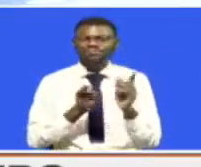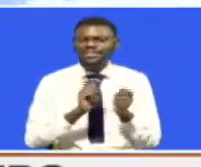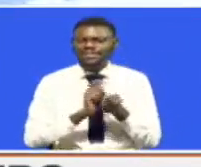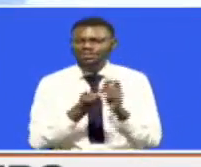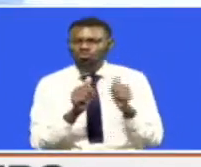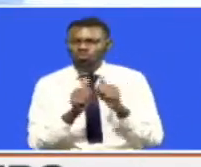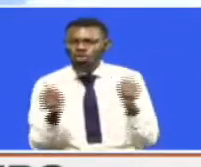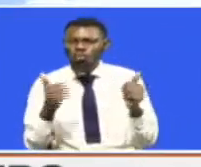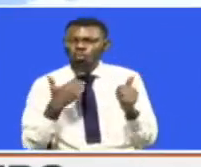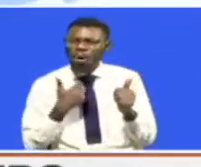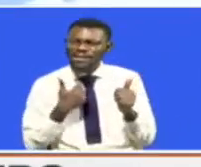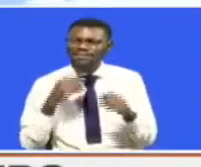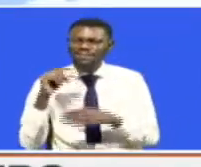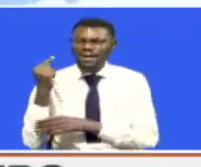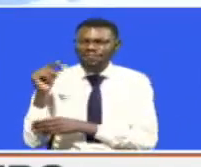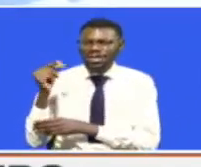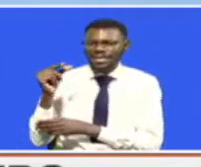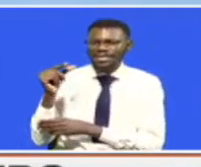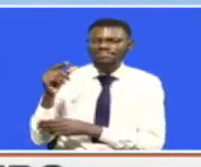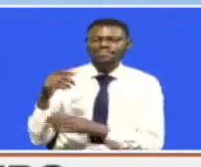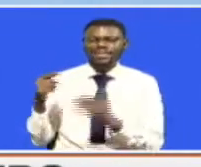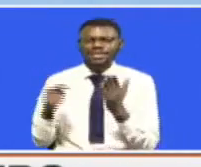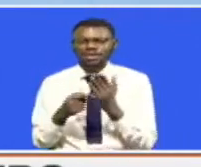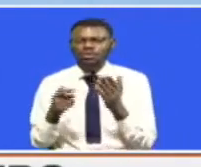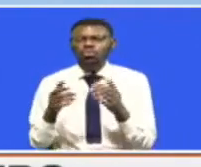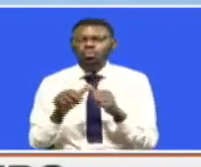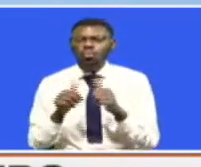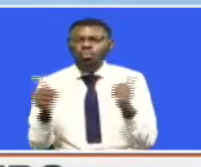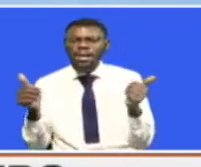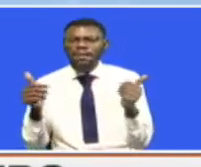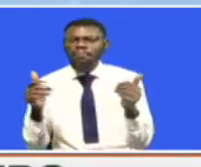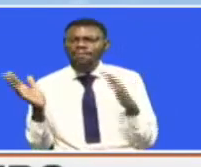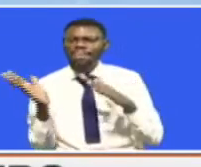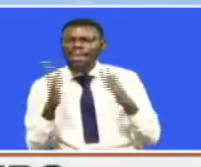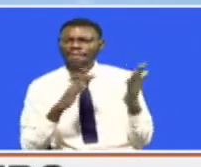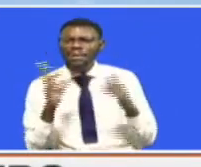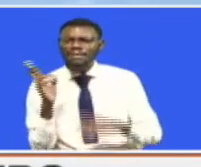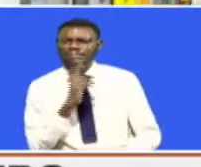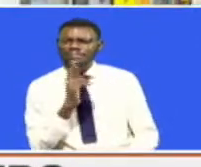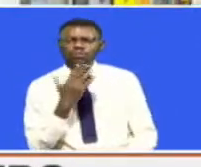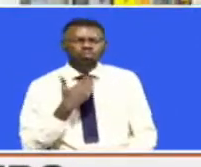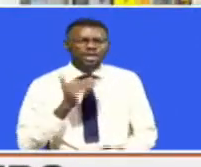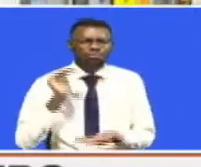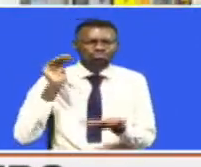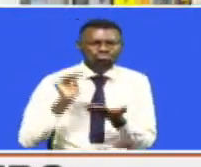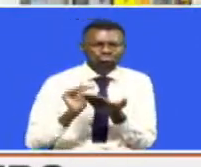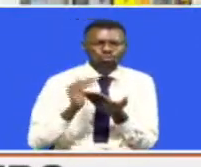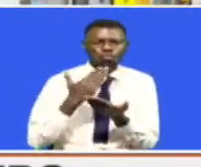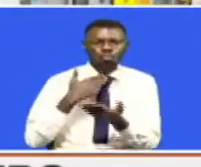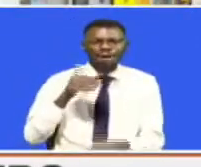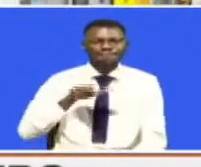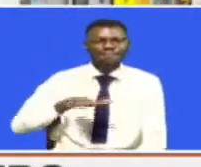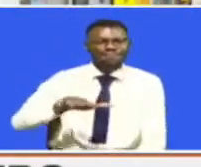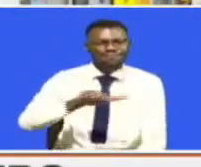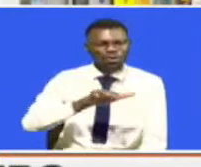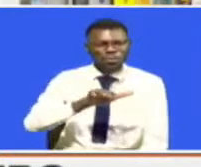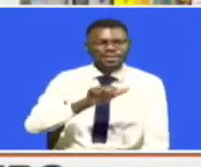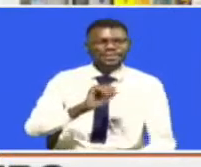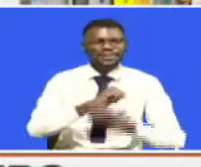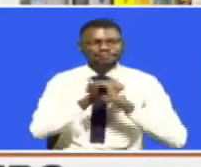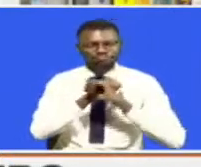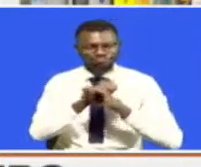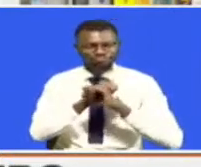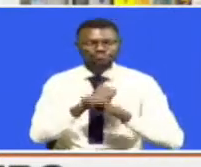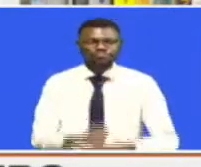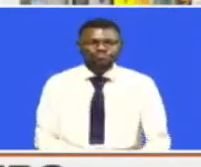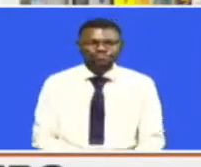digital infrastructure, manage climate risk, and reduce environmental footprints. The fastest growing